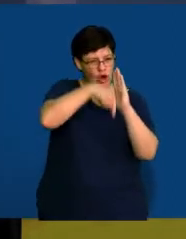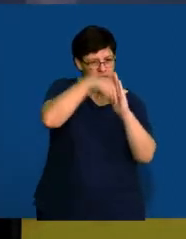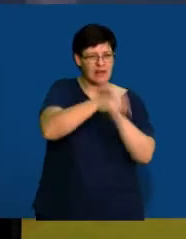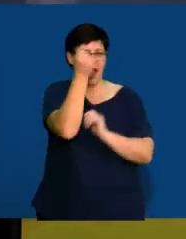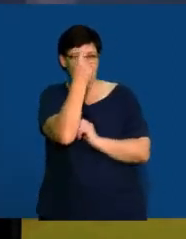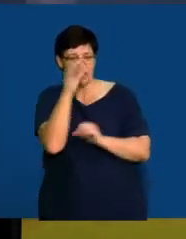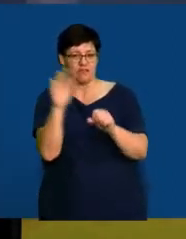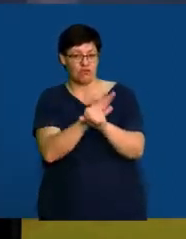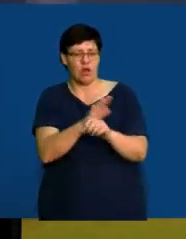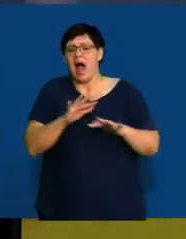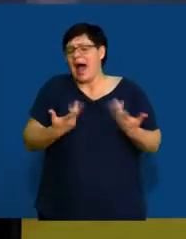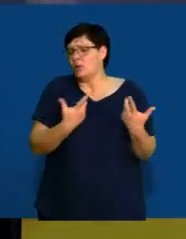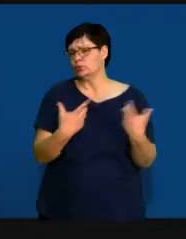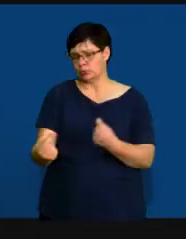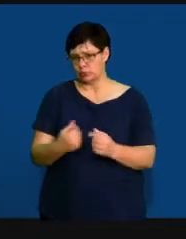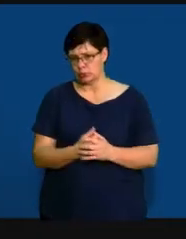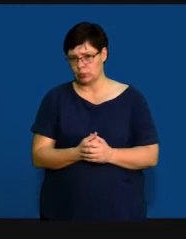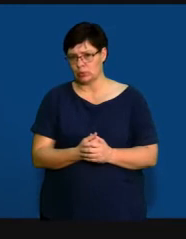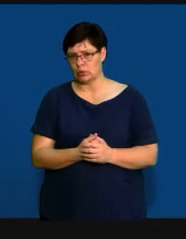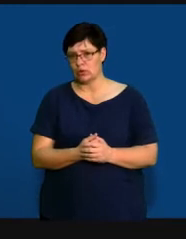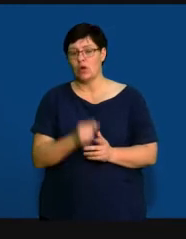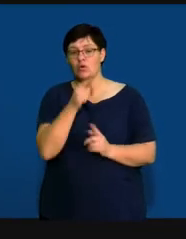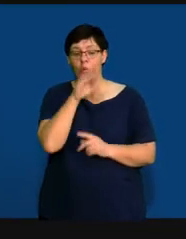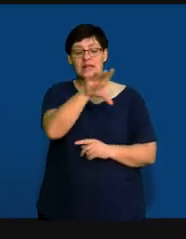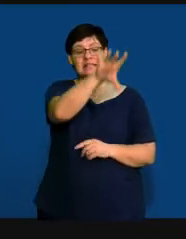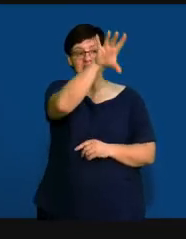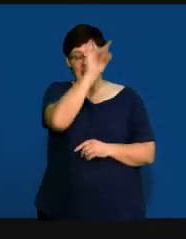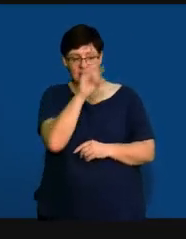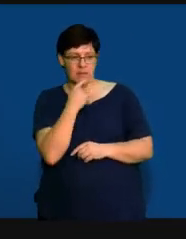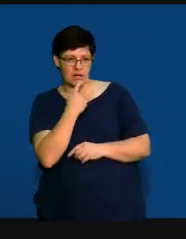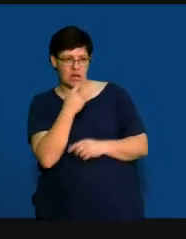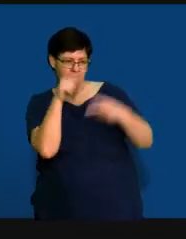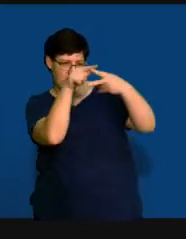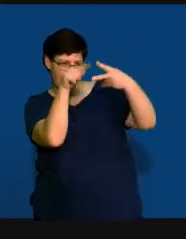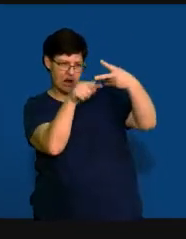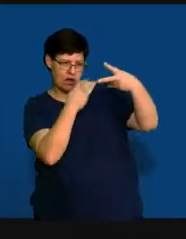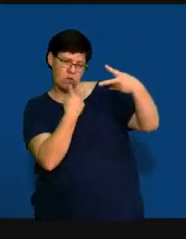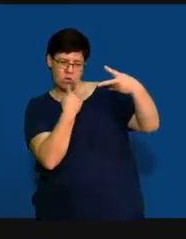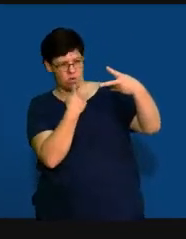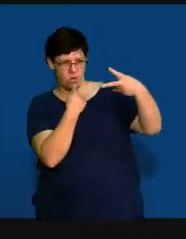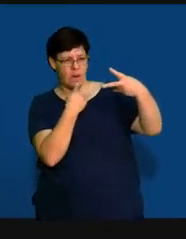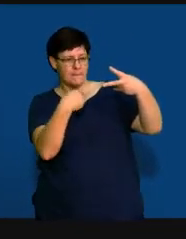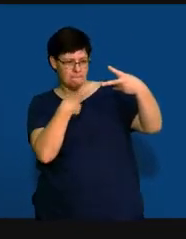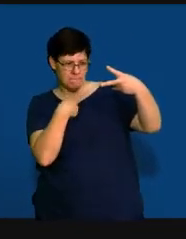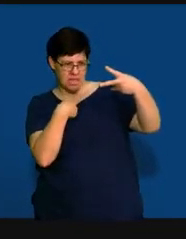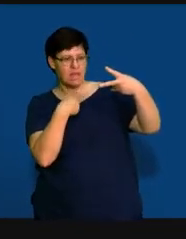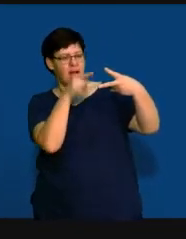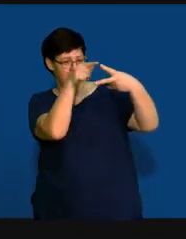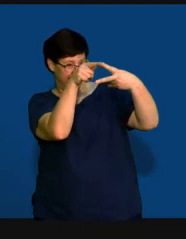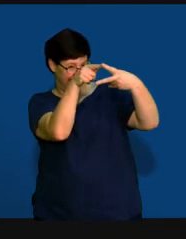how do we do that? Selecting the question where you believe you can